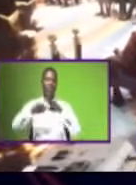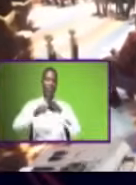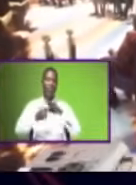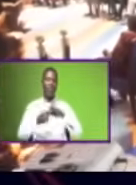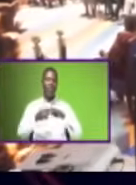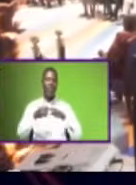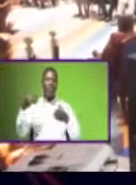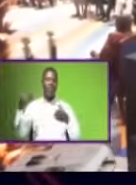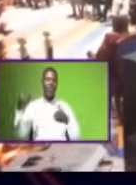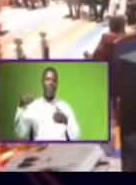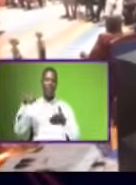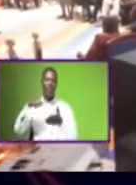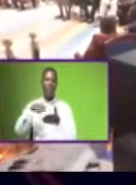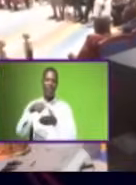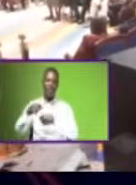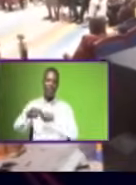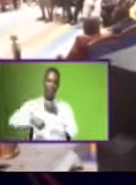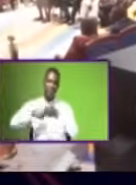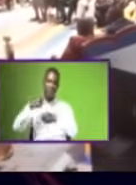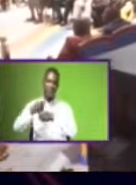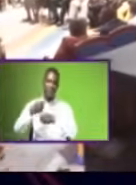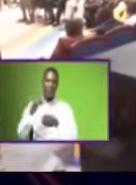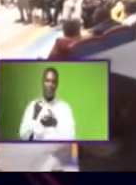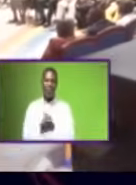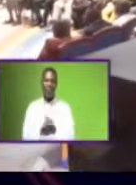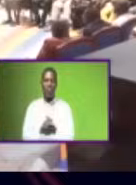this is why in this